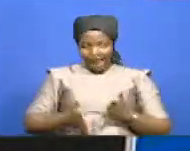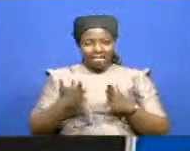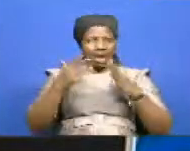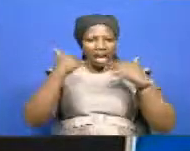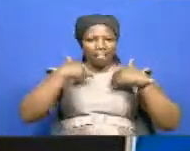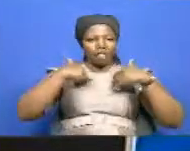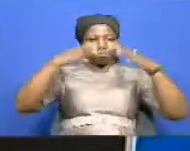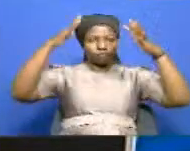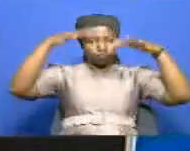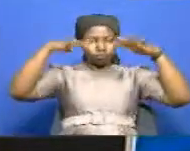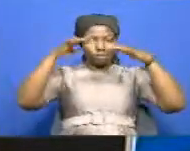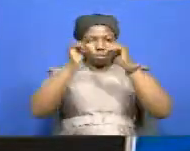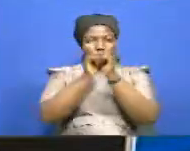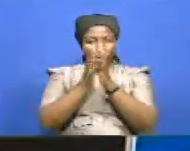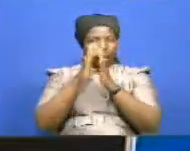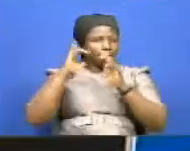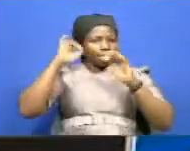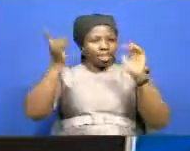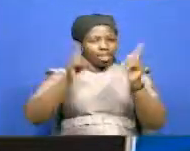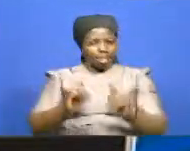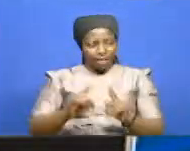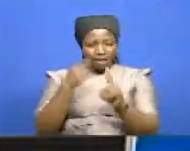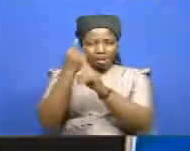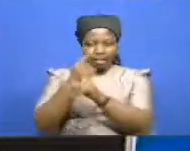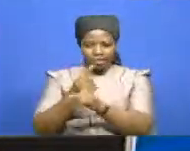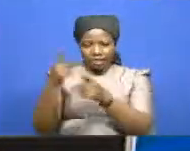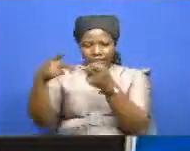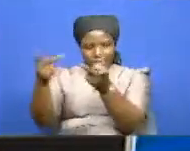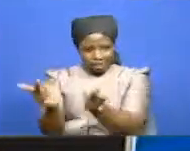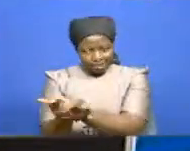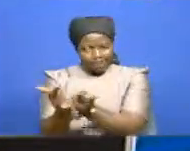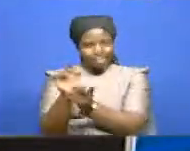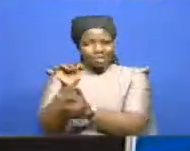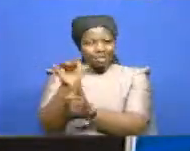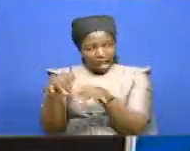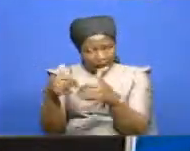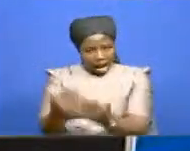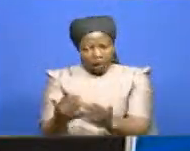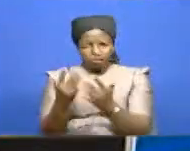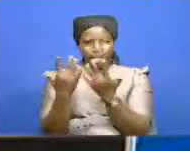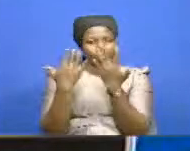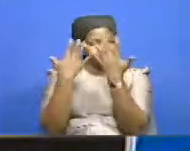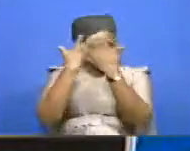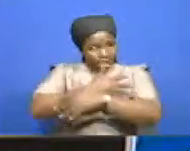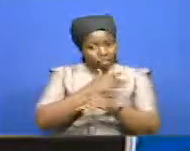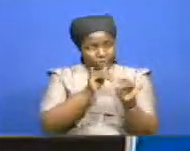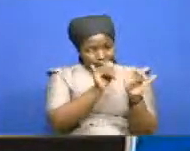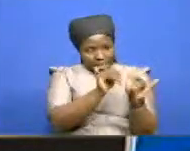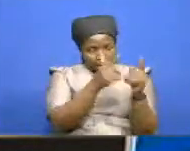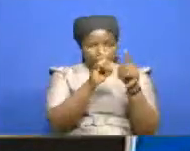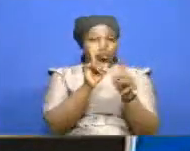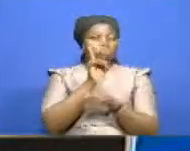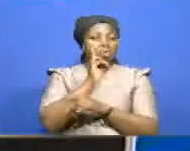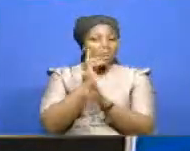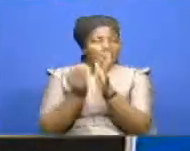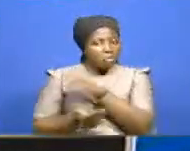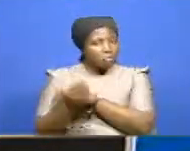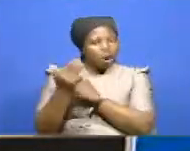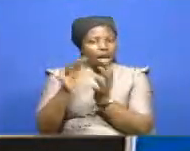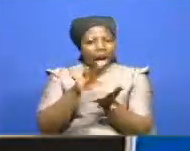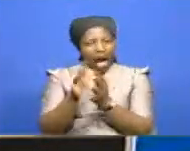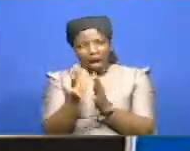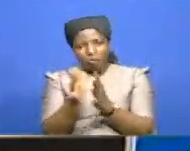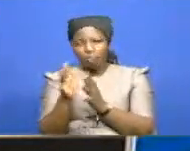showers accompanied by thunderstorms over several places. And that is how the night will be. But come tomorrow morning, there will be